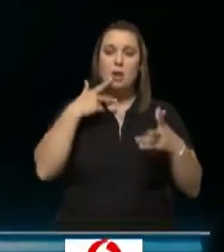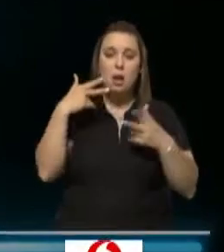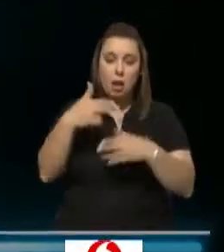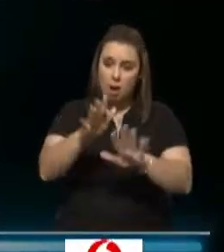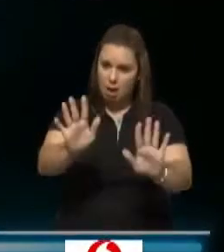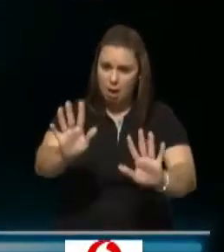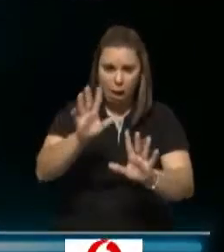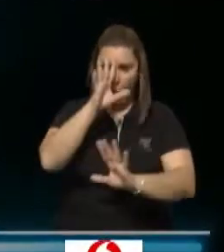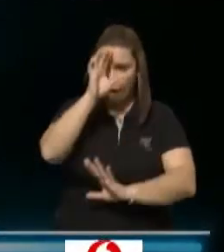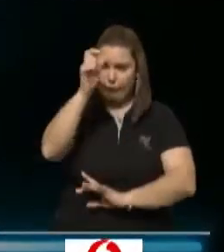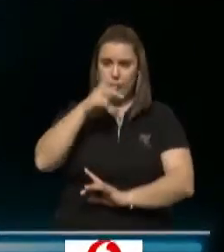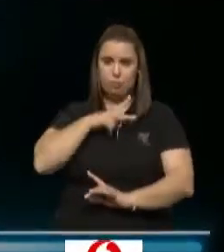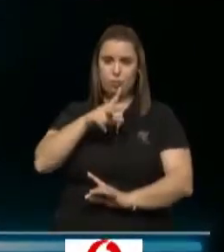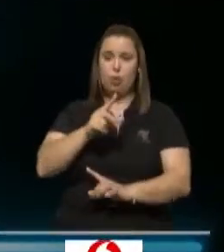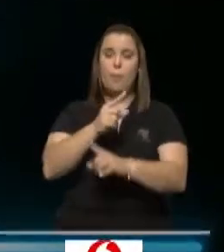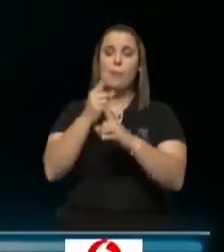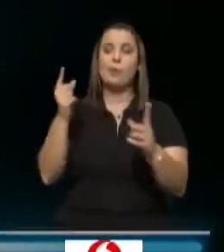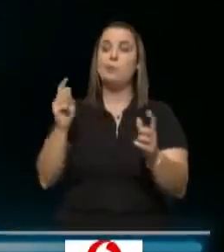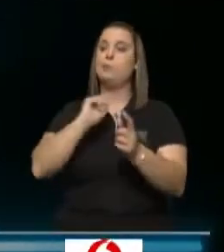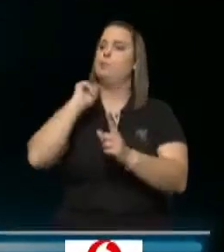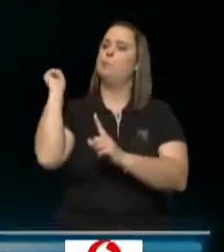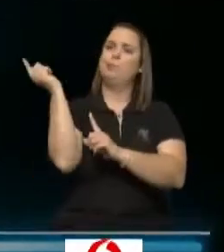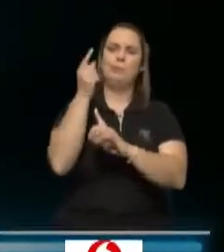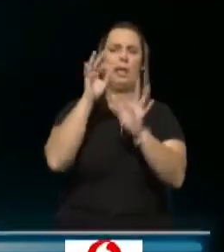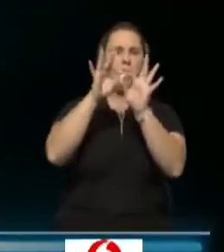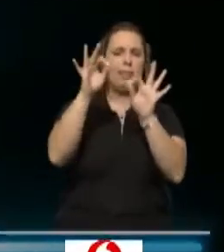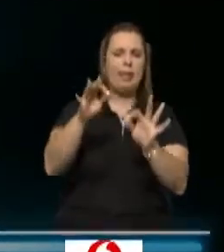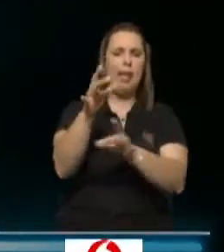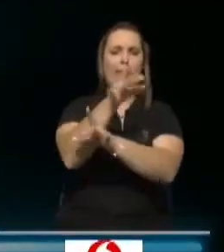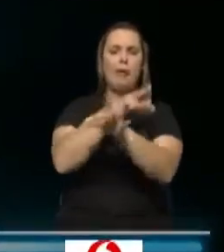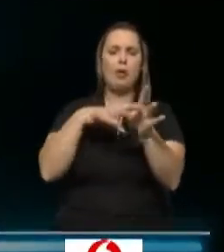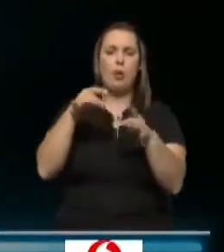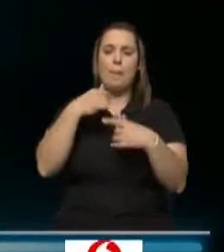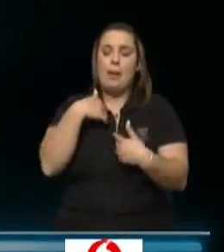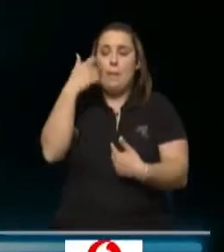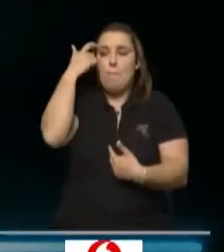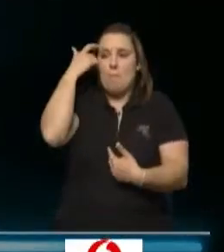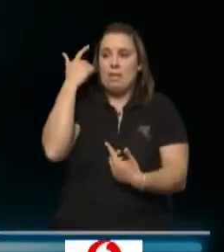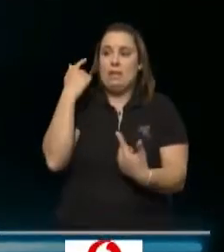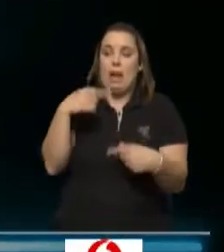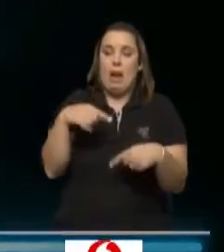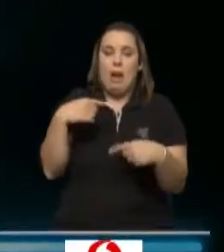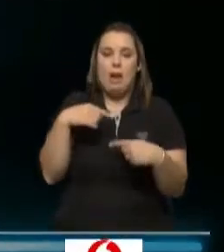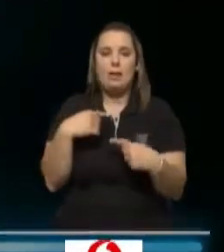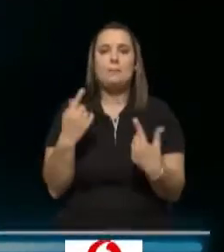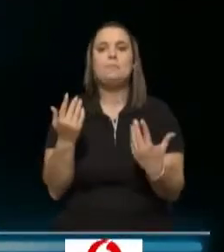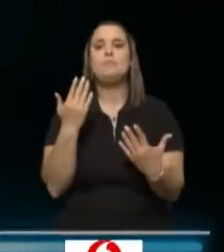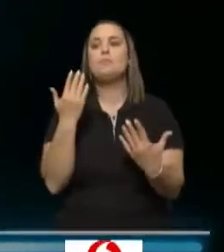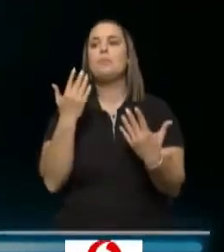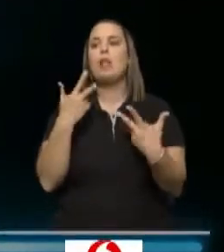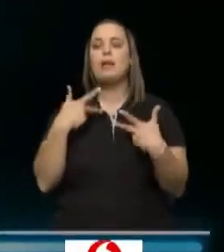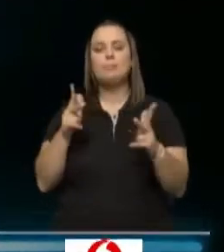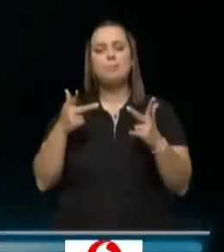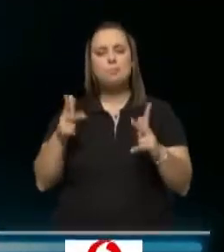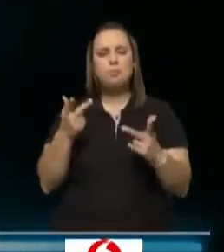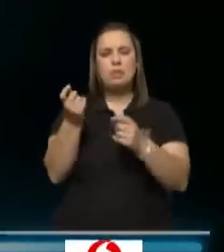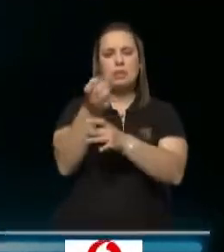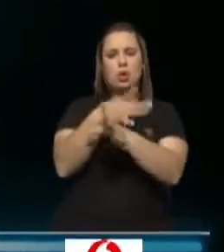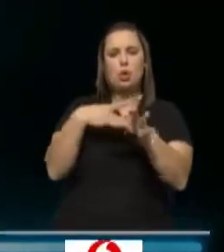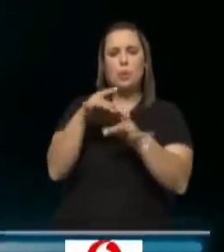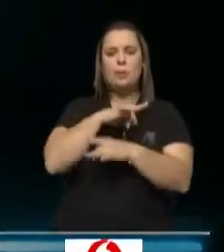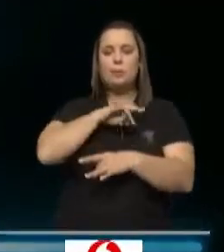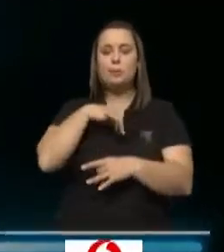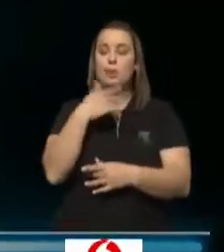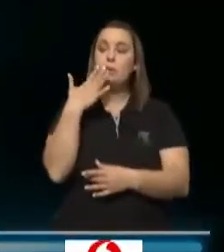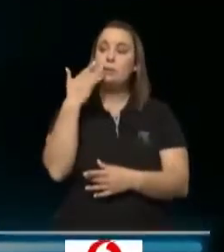at the Portuguese level. It's not criticism to the Portuguese government. It's a cross-cutting problem in Europe. I think that there